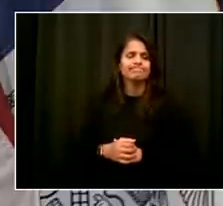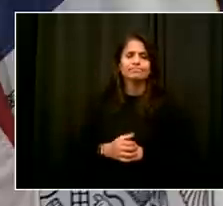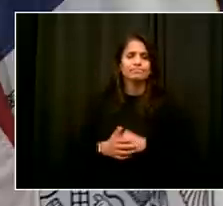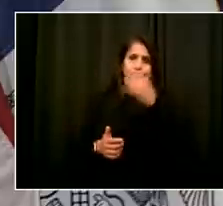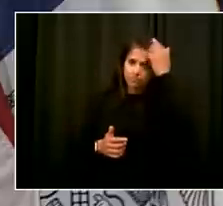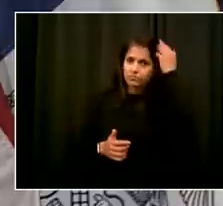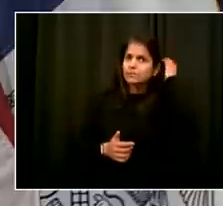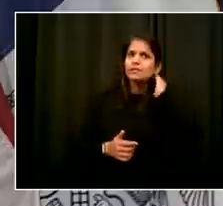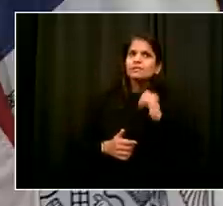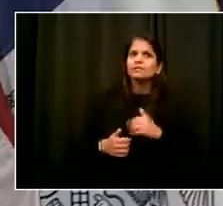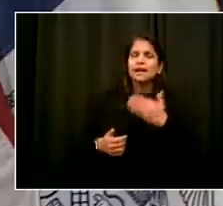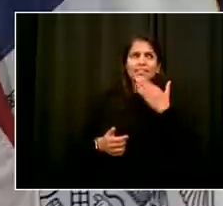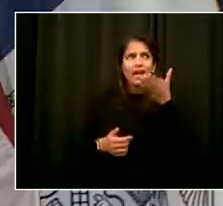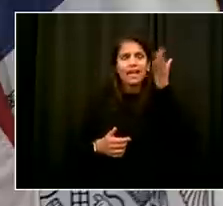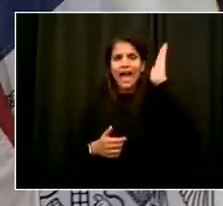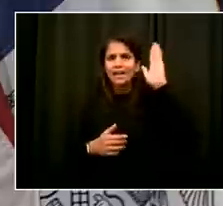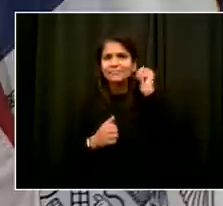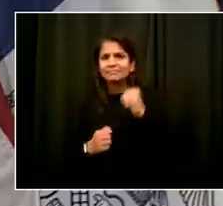from Fox 5.